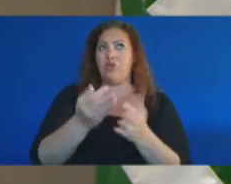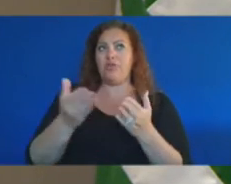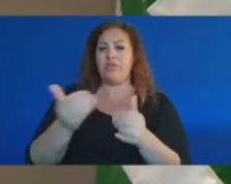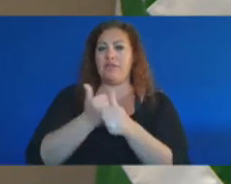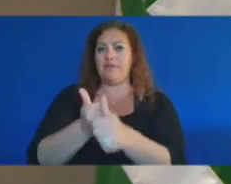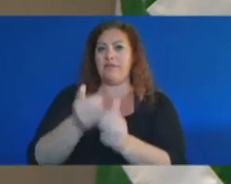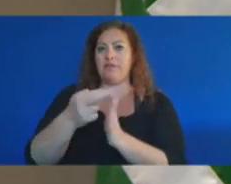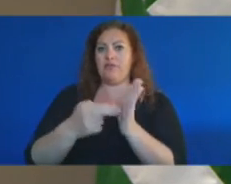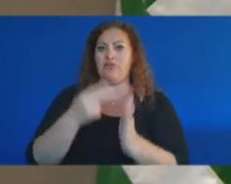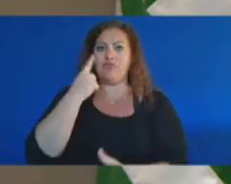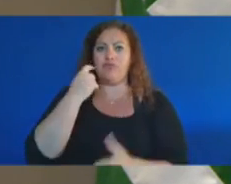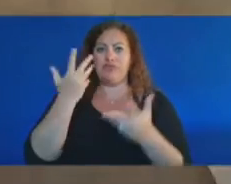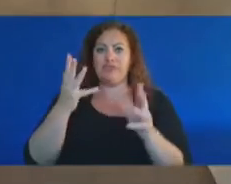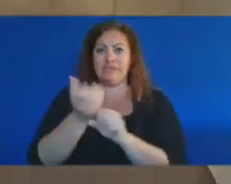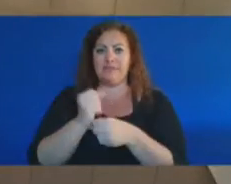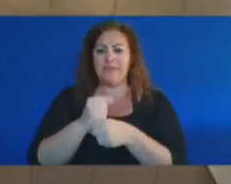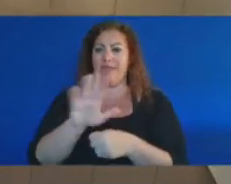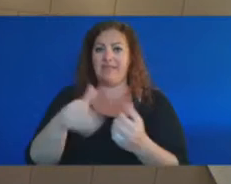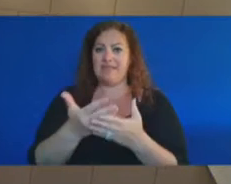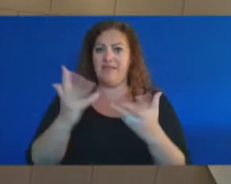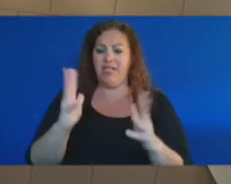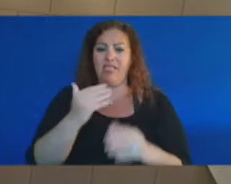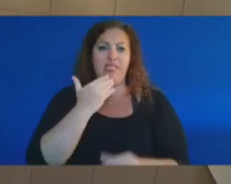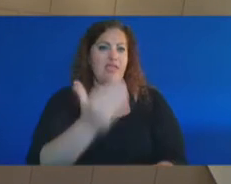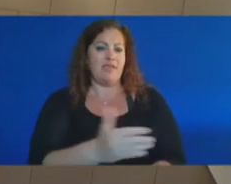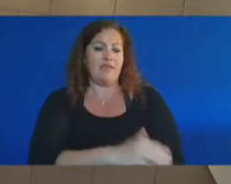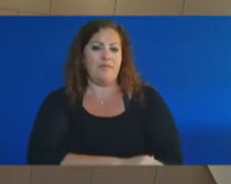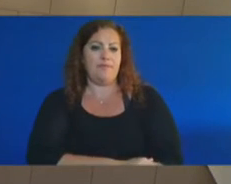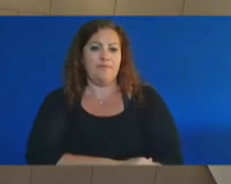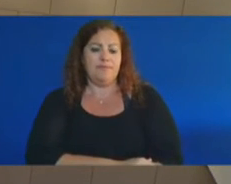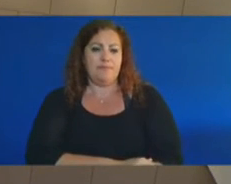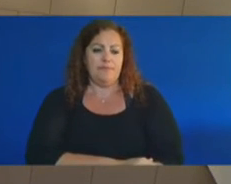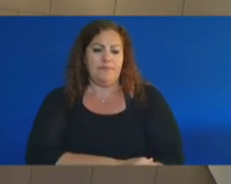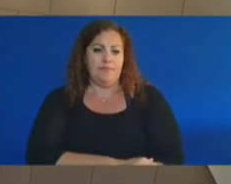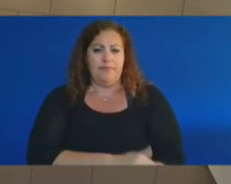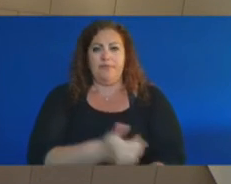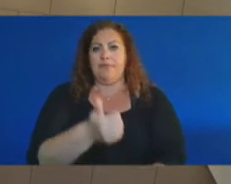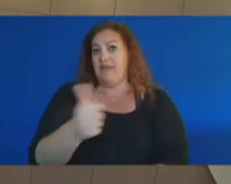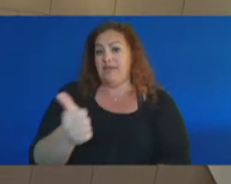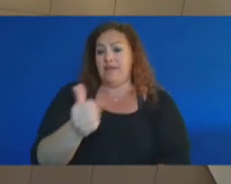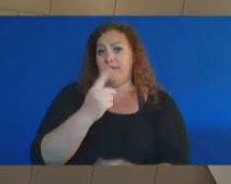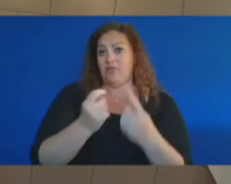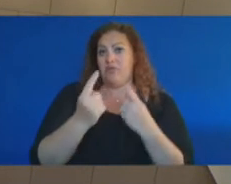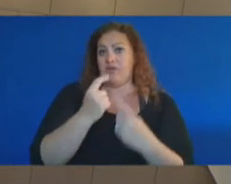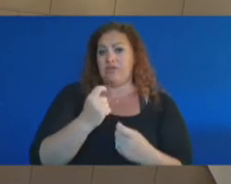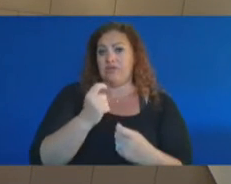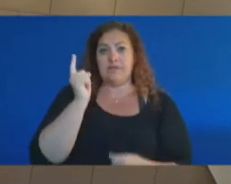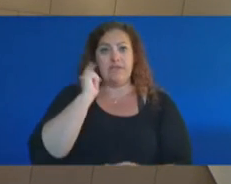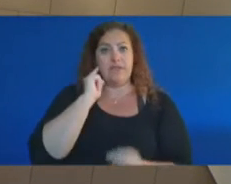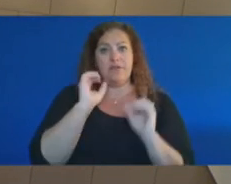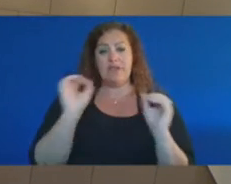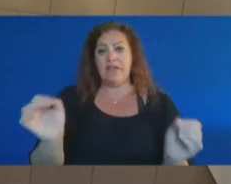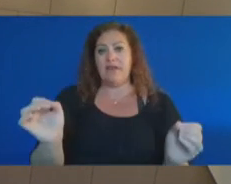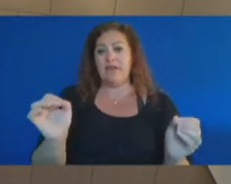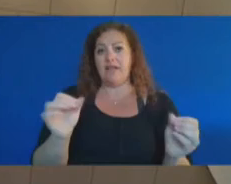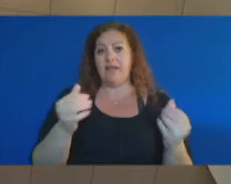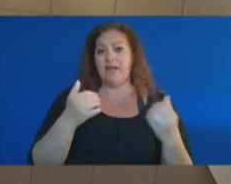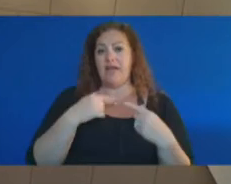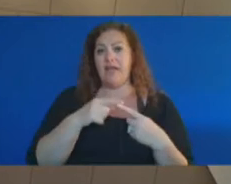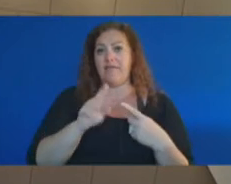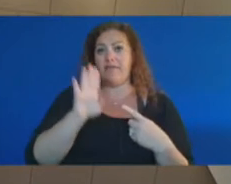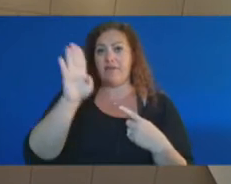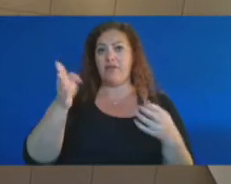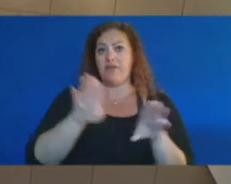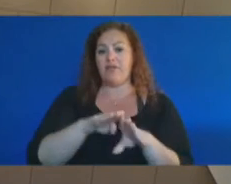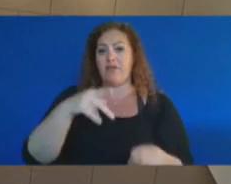just made that's all thank you all right any other questions hearing none do I have a motion to close the public